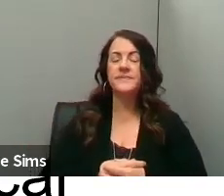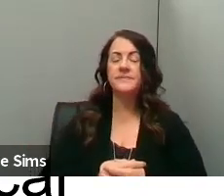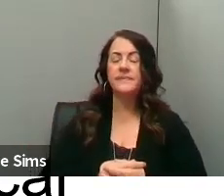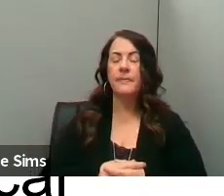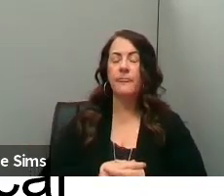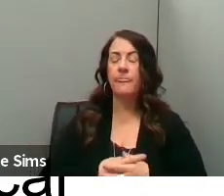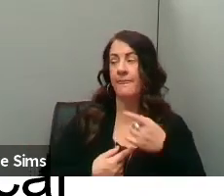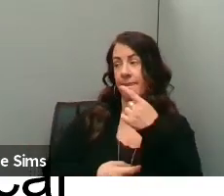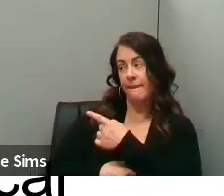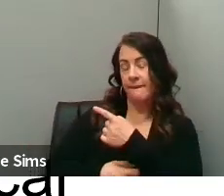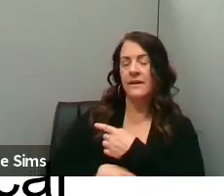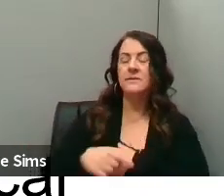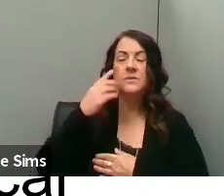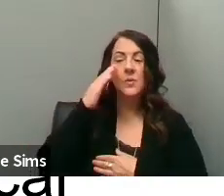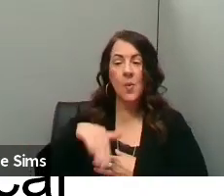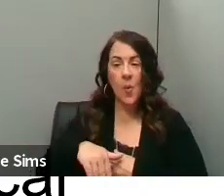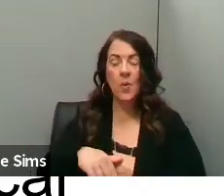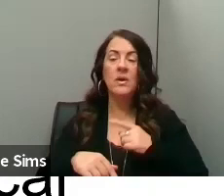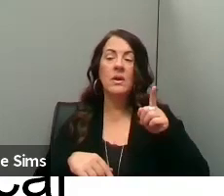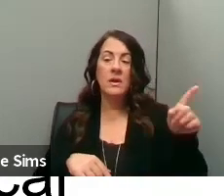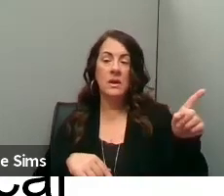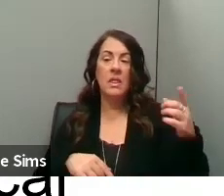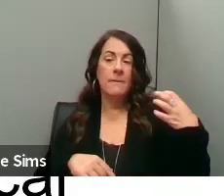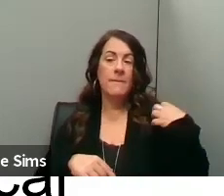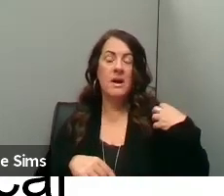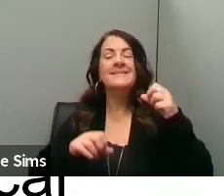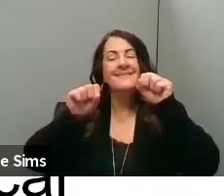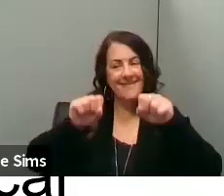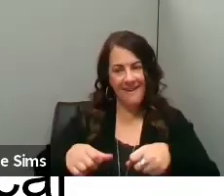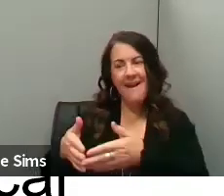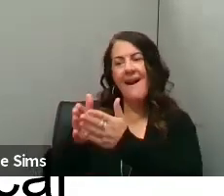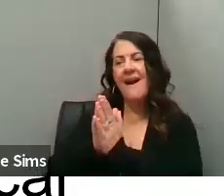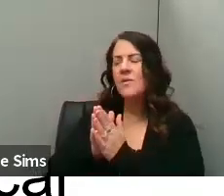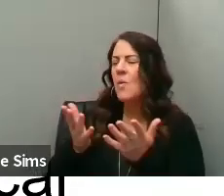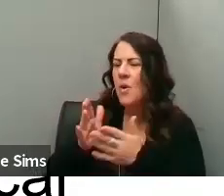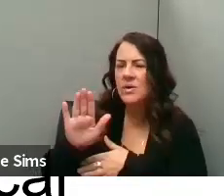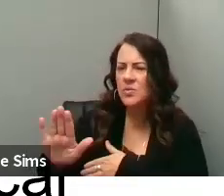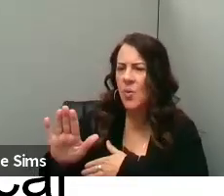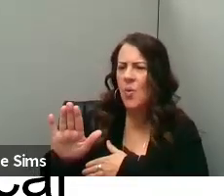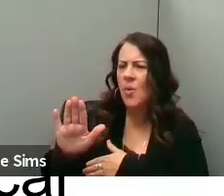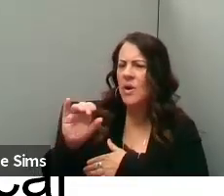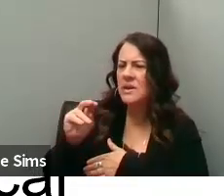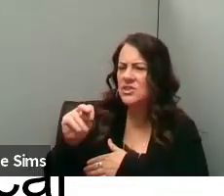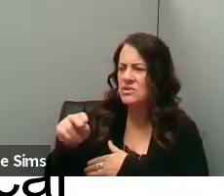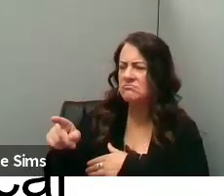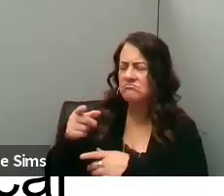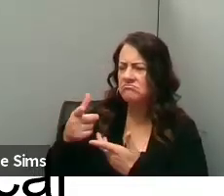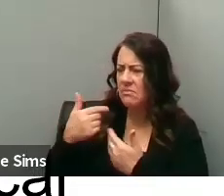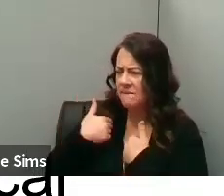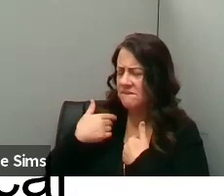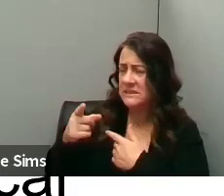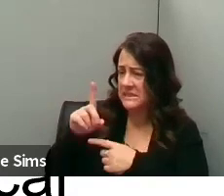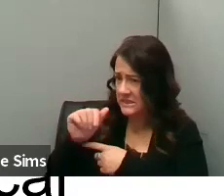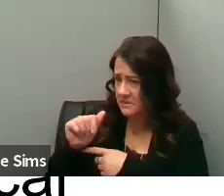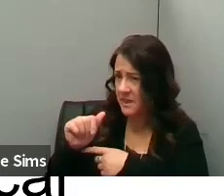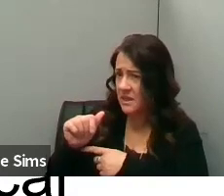So Gia's boss may inquire about her condition to determine if it is a disability, and he